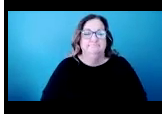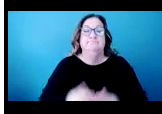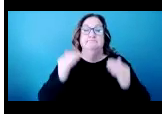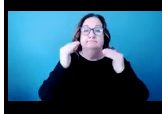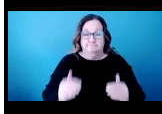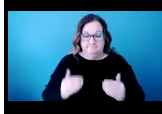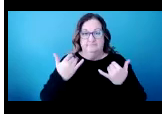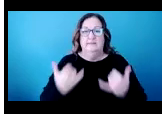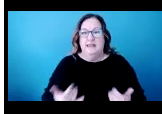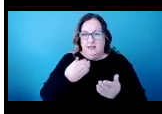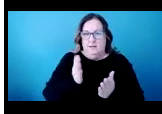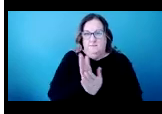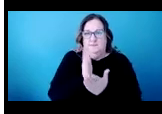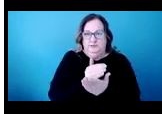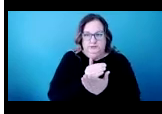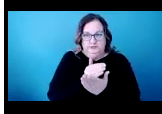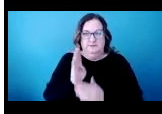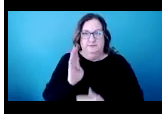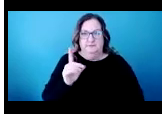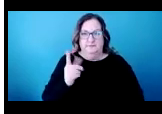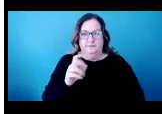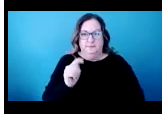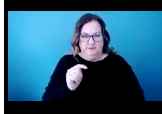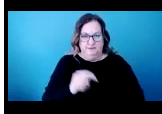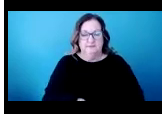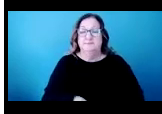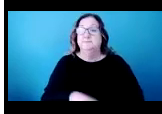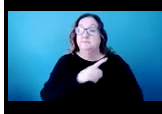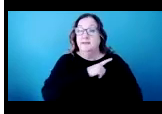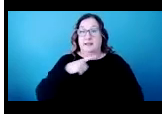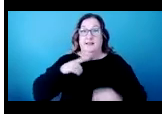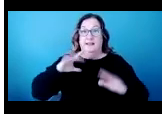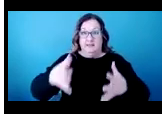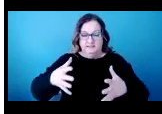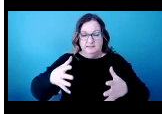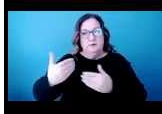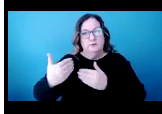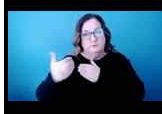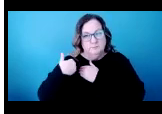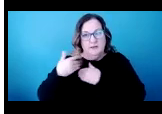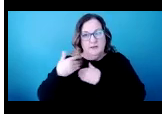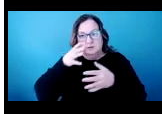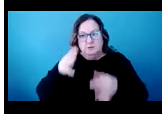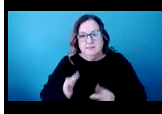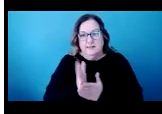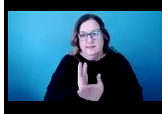legislature is also responsible for determining the state's budget. The money. What do you need, Amelia?